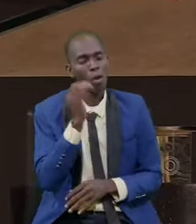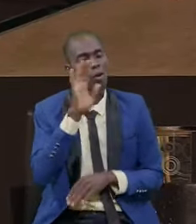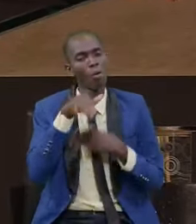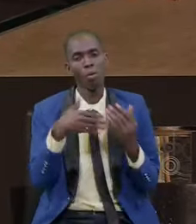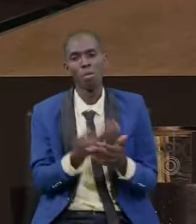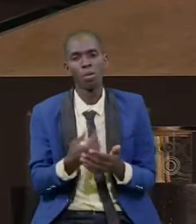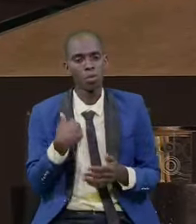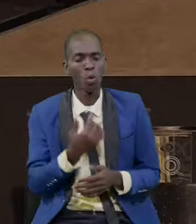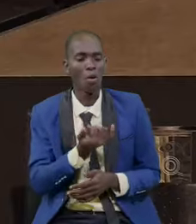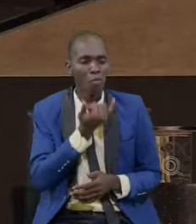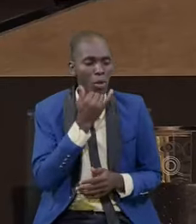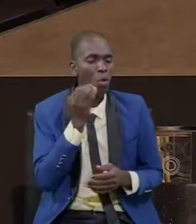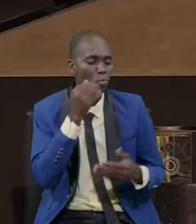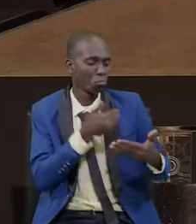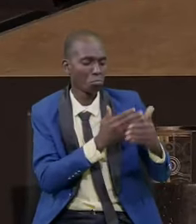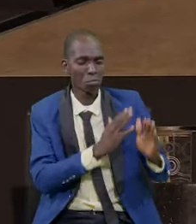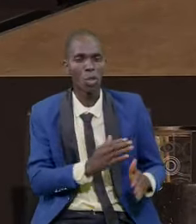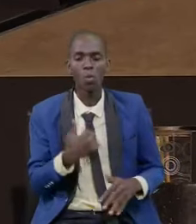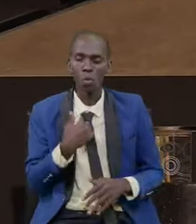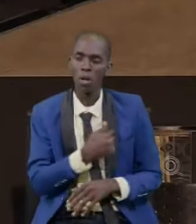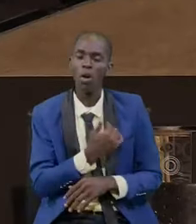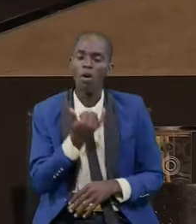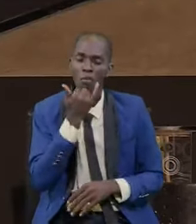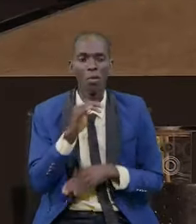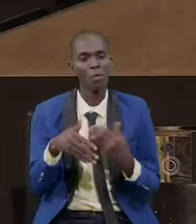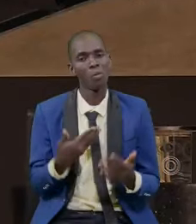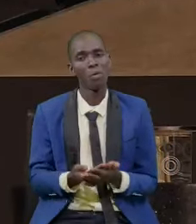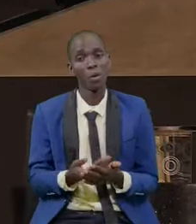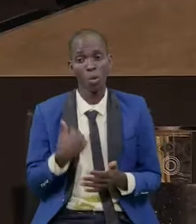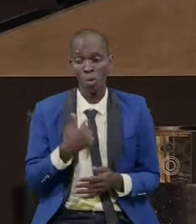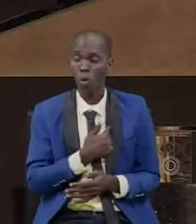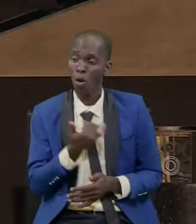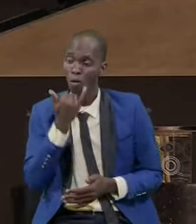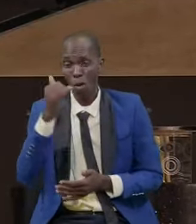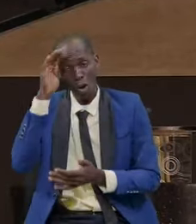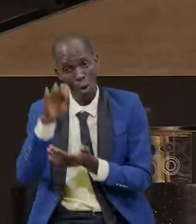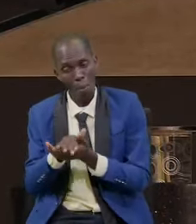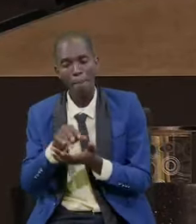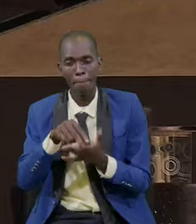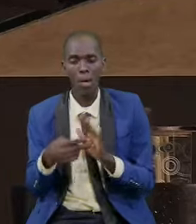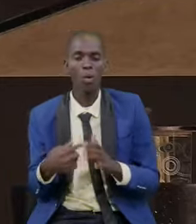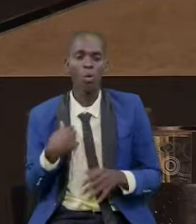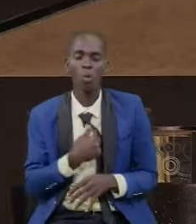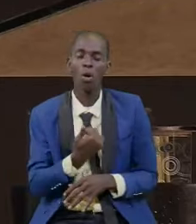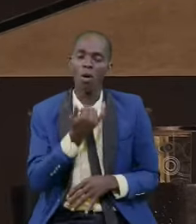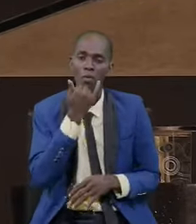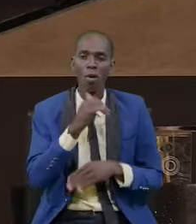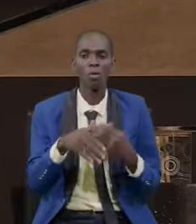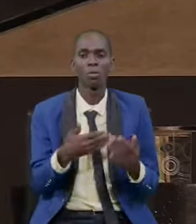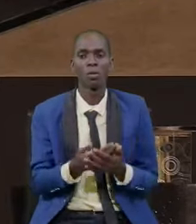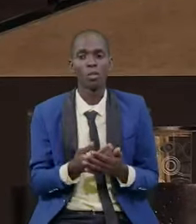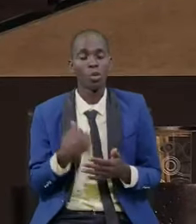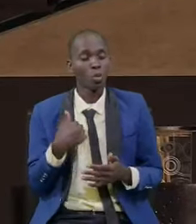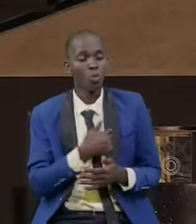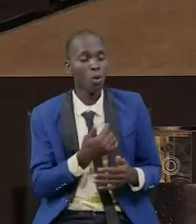offend neighbors, we offend all. We offend our husbands, we offend all. We offend our wives.